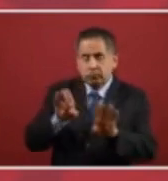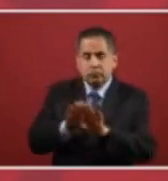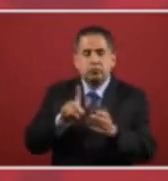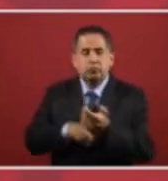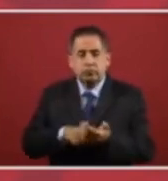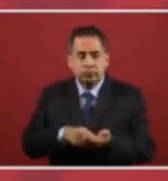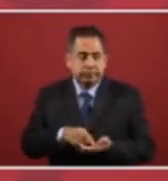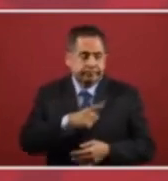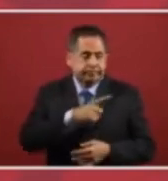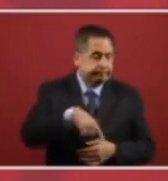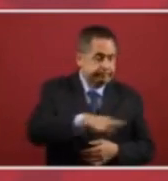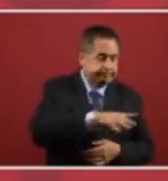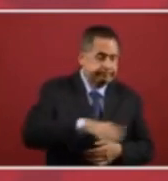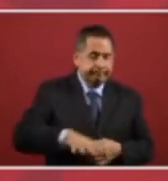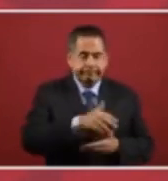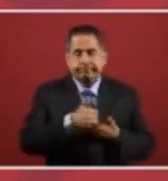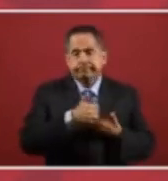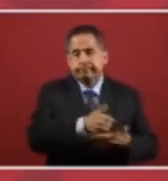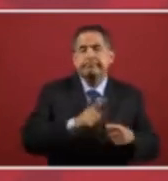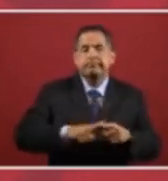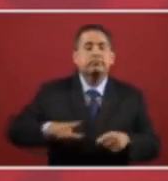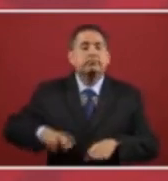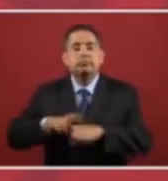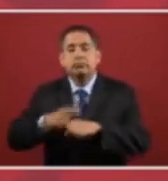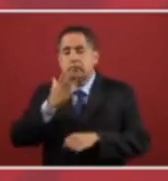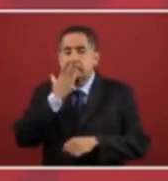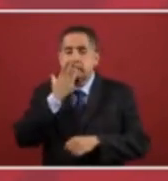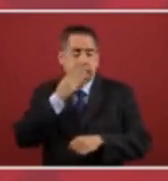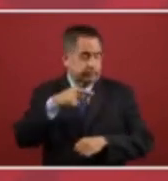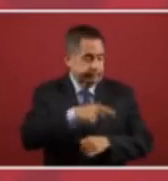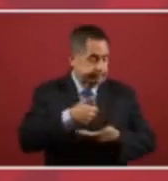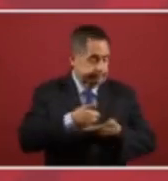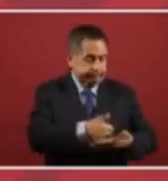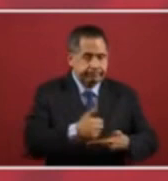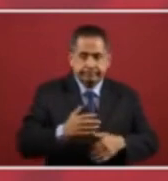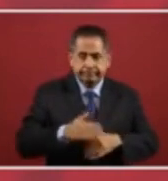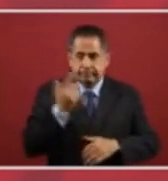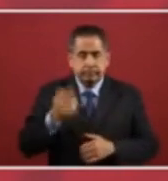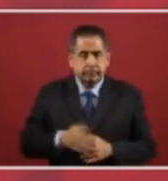And the purpose is to help the government of Sonora,